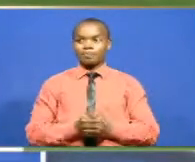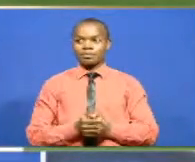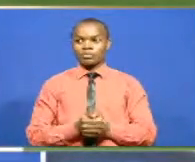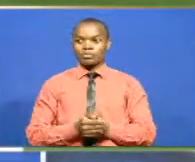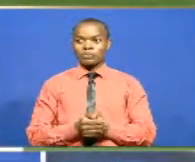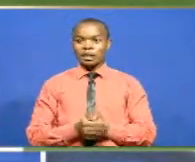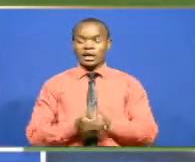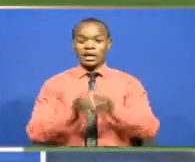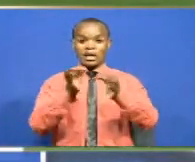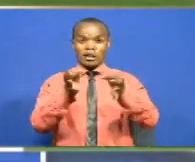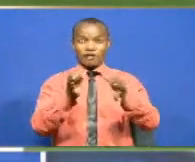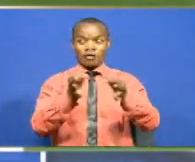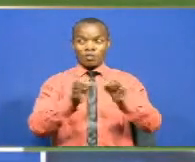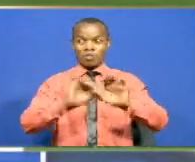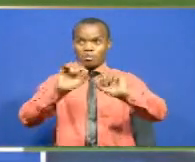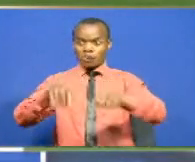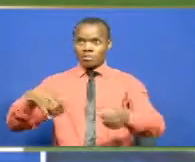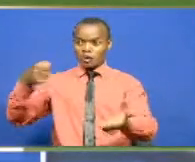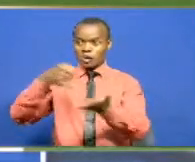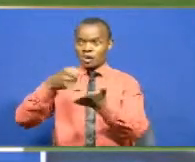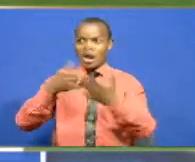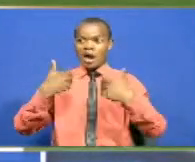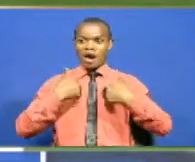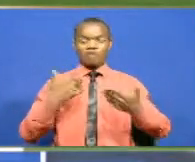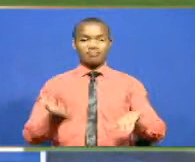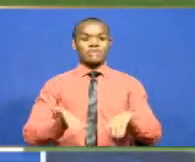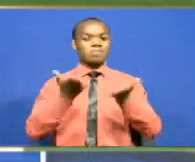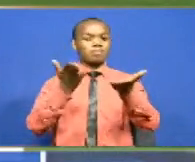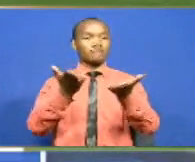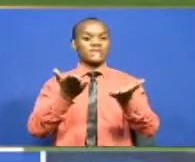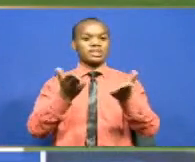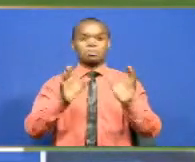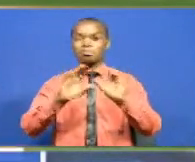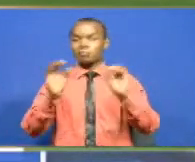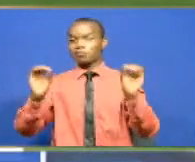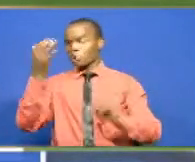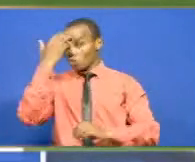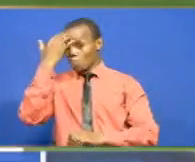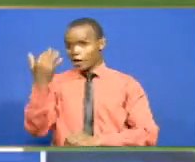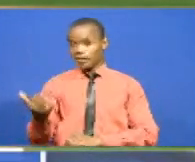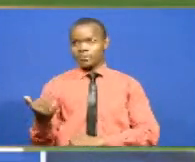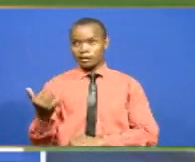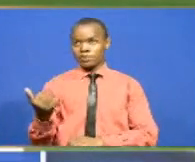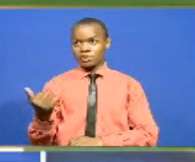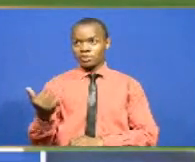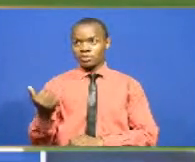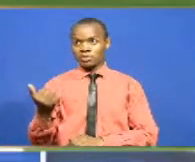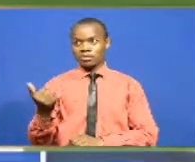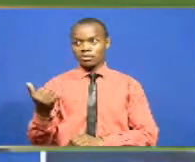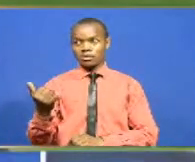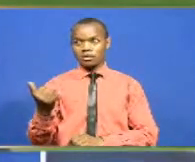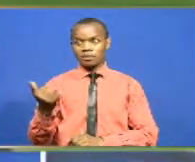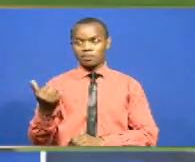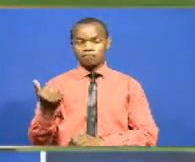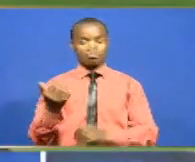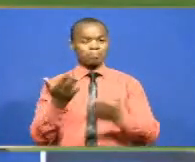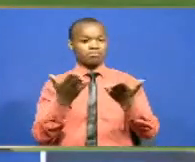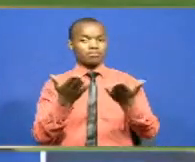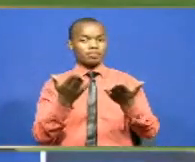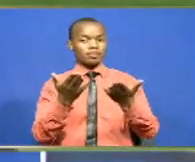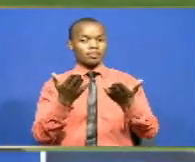consider, I don't see any problem with it. And because he's saying as far as possible, you